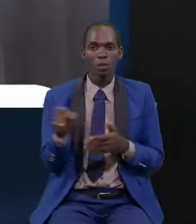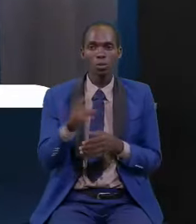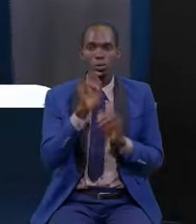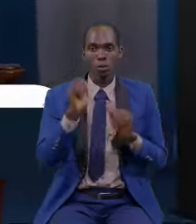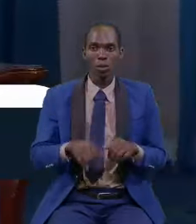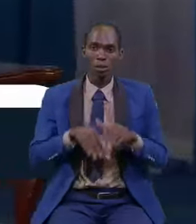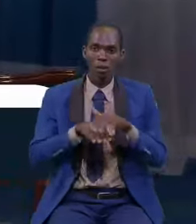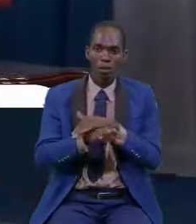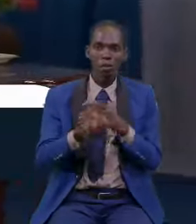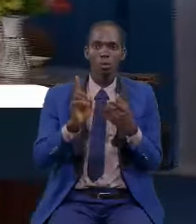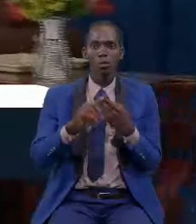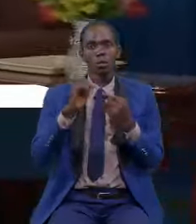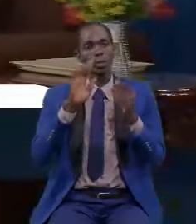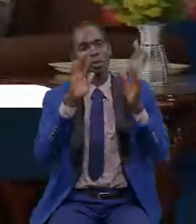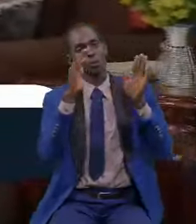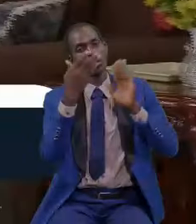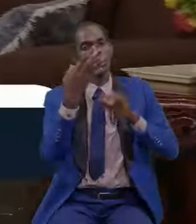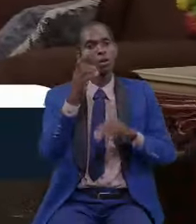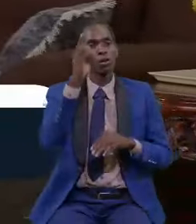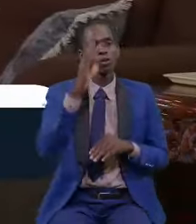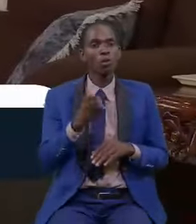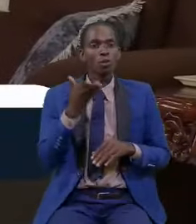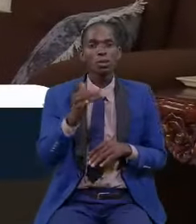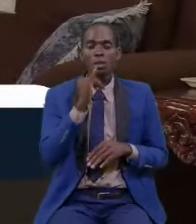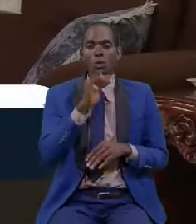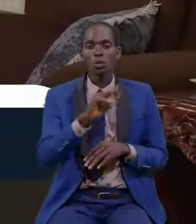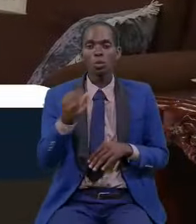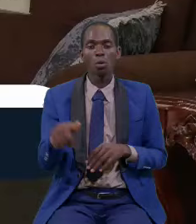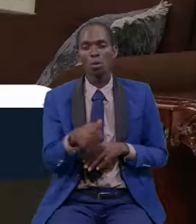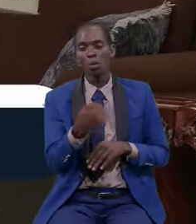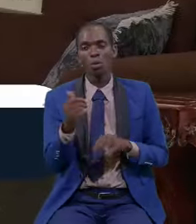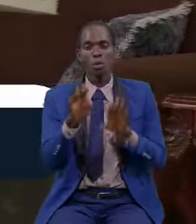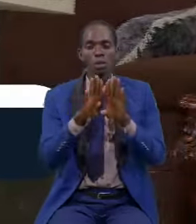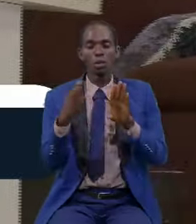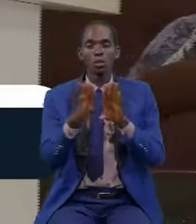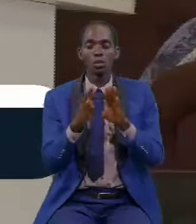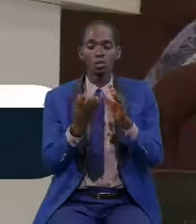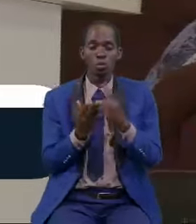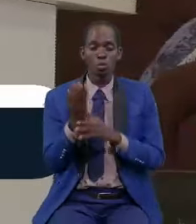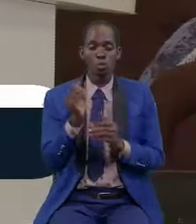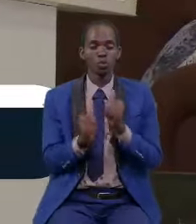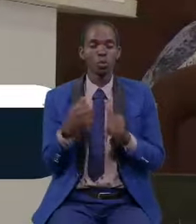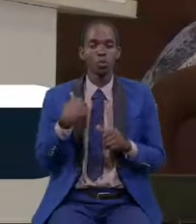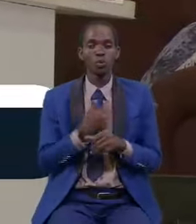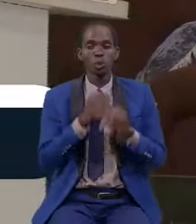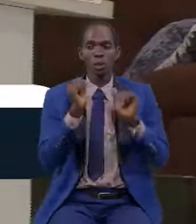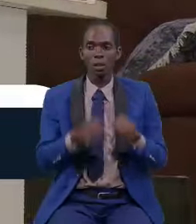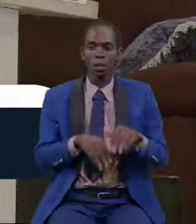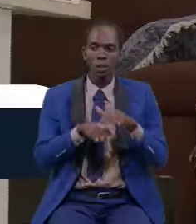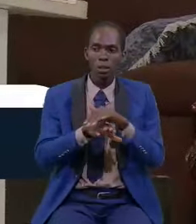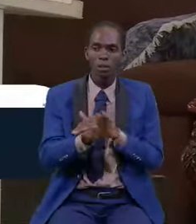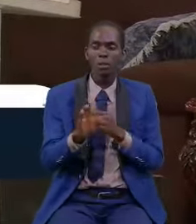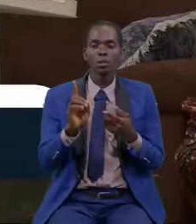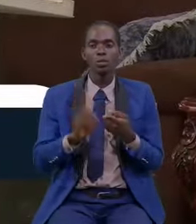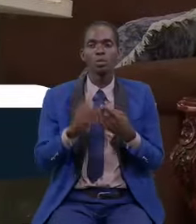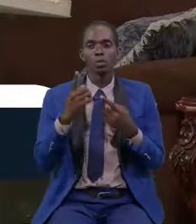of God. There's no other door into which, through which, we can enter into the provision of